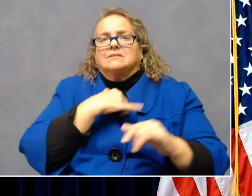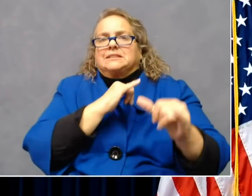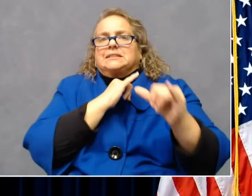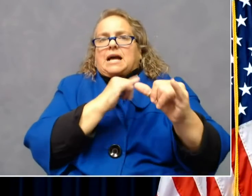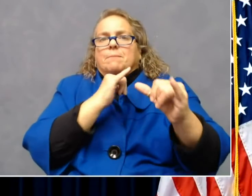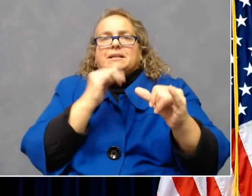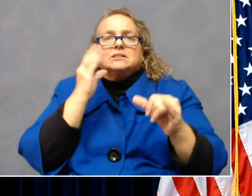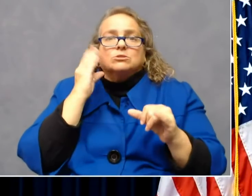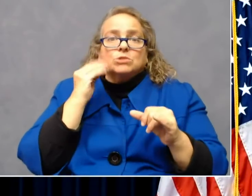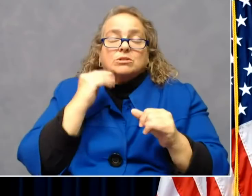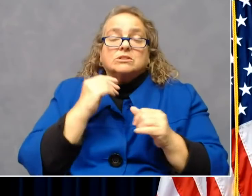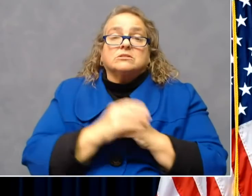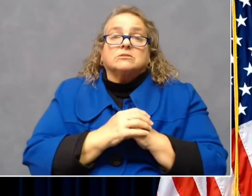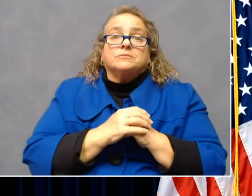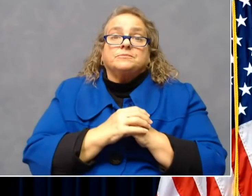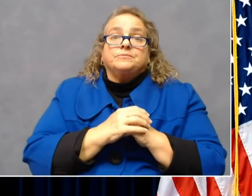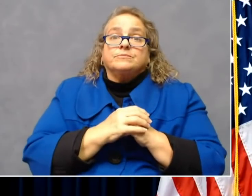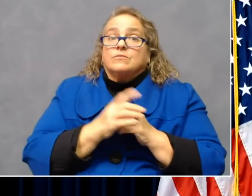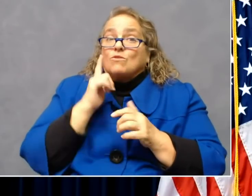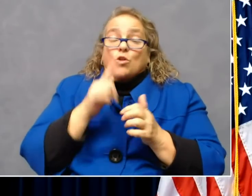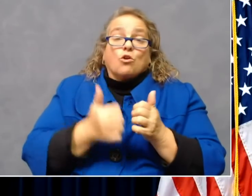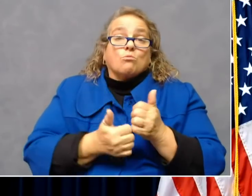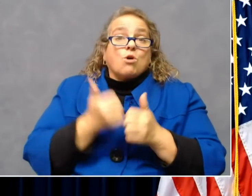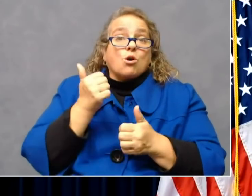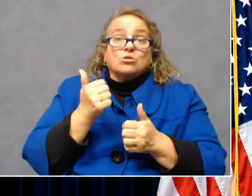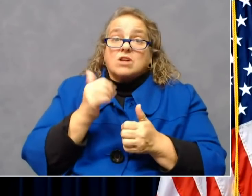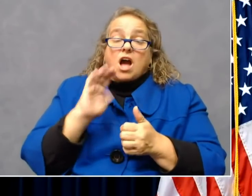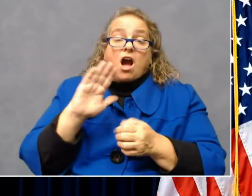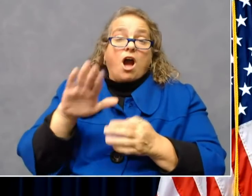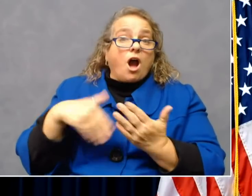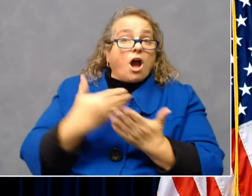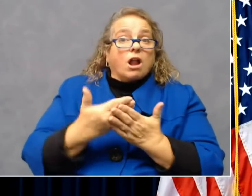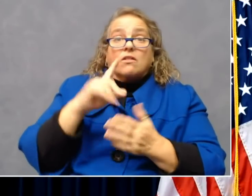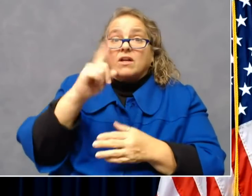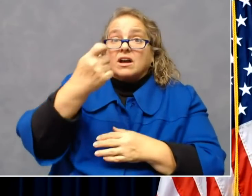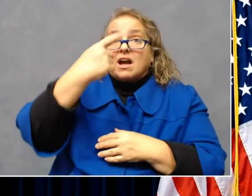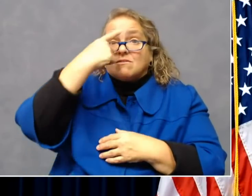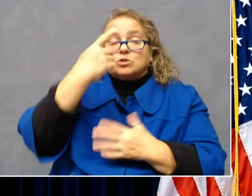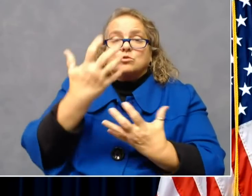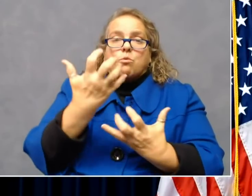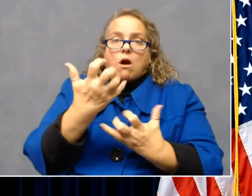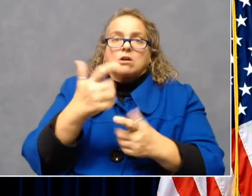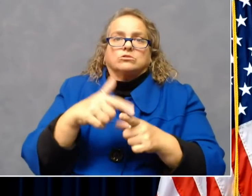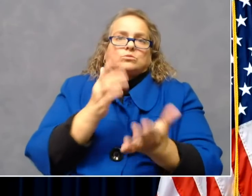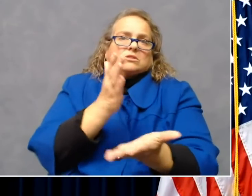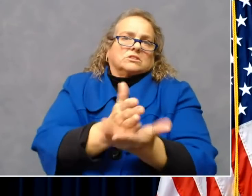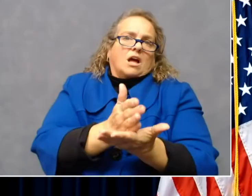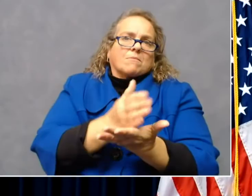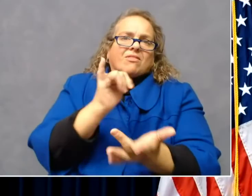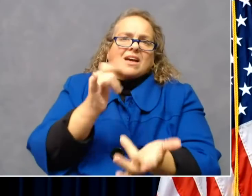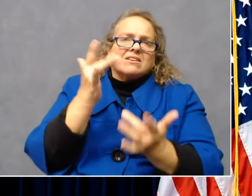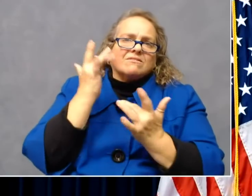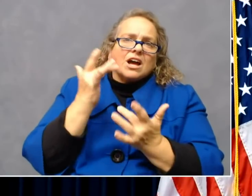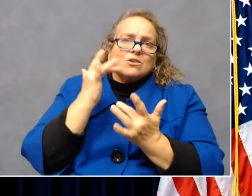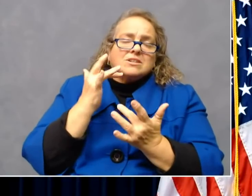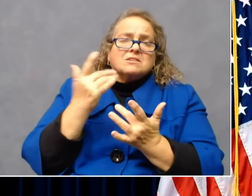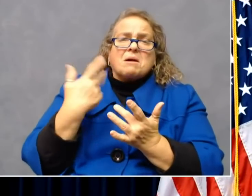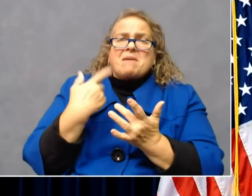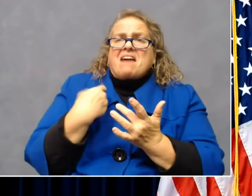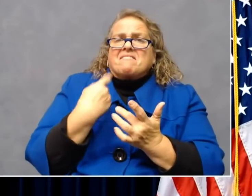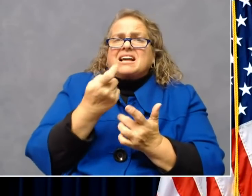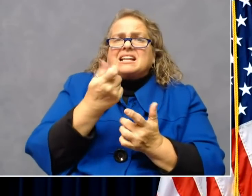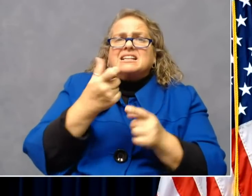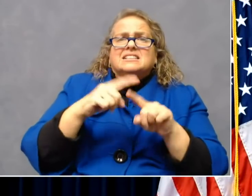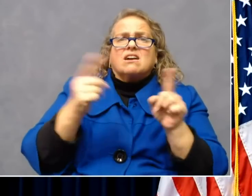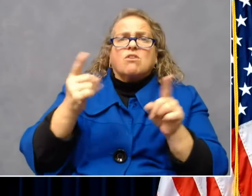found is, for the most part, all our governors want to stop this virus. We may have differences of opinion